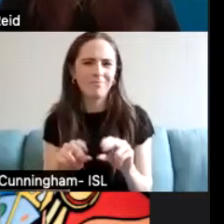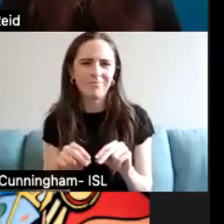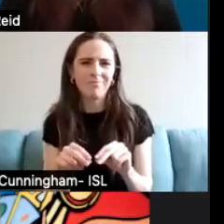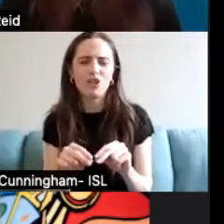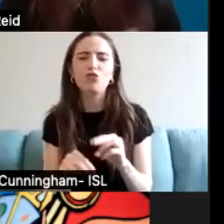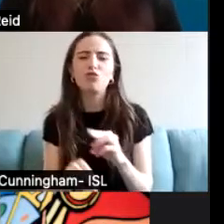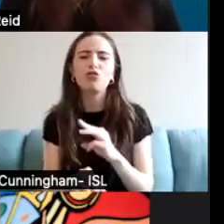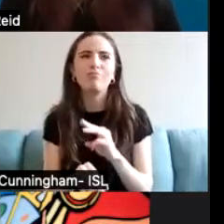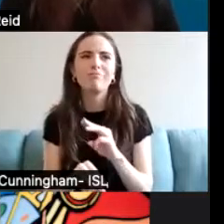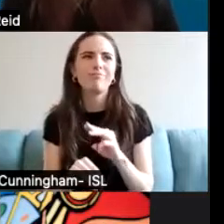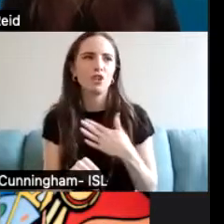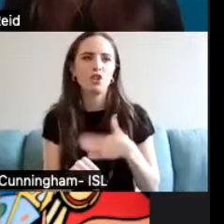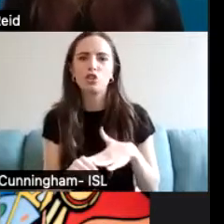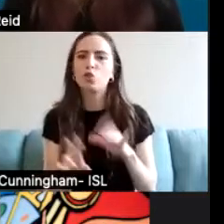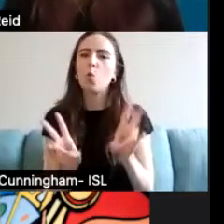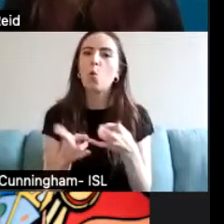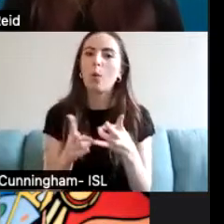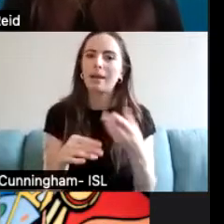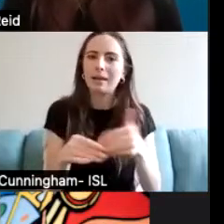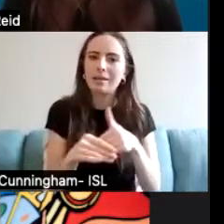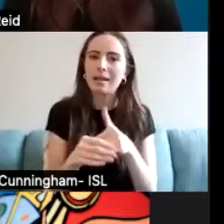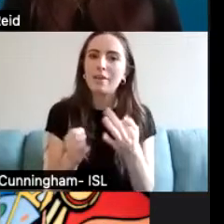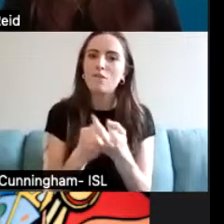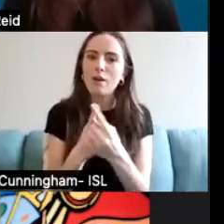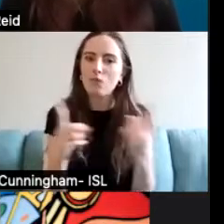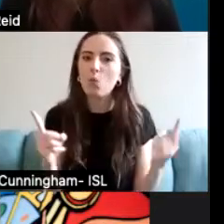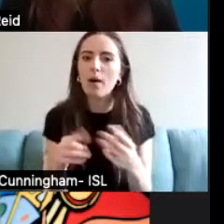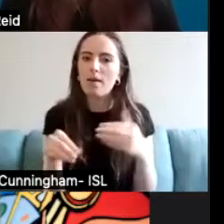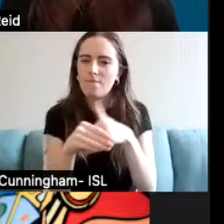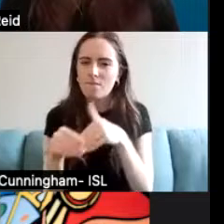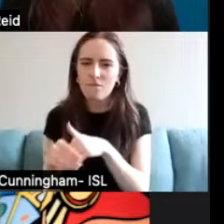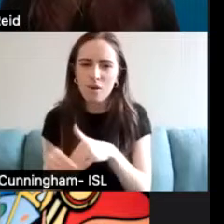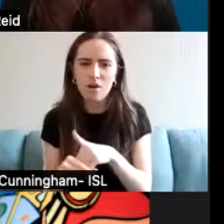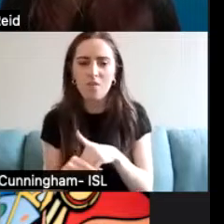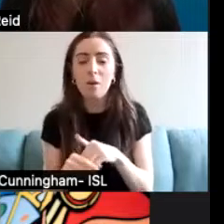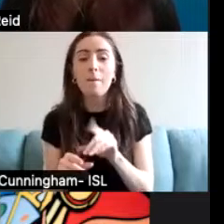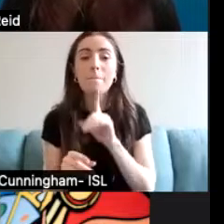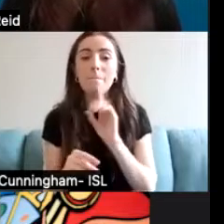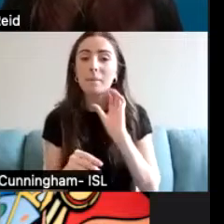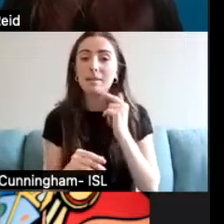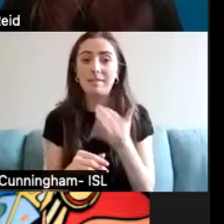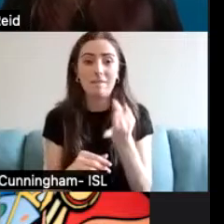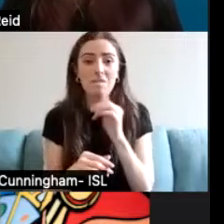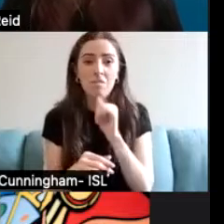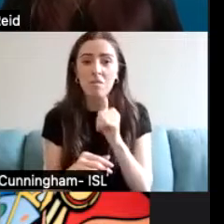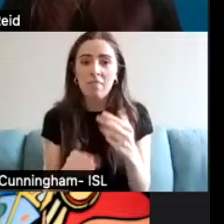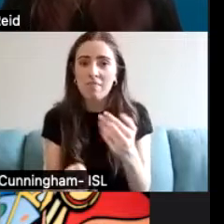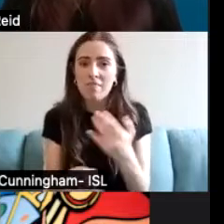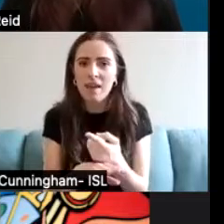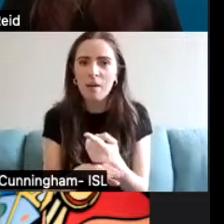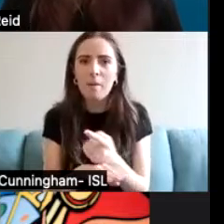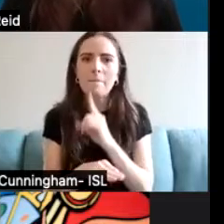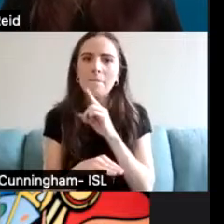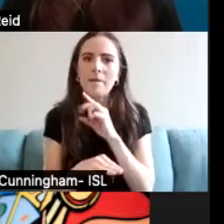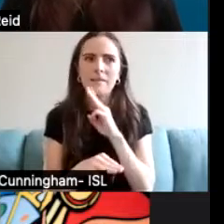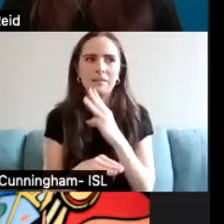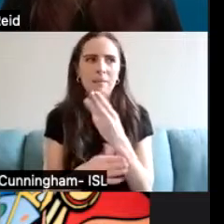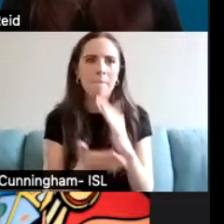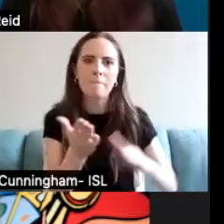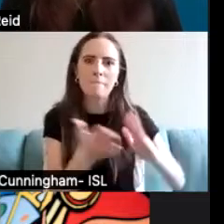that's taking part and using your content, because otherwise they're missing out on a big chunk of the story.